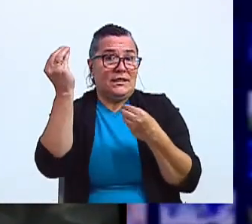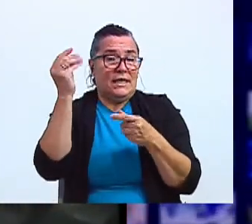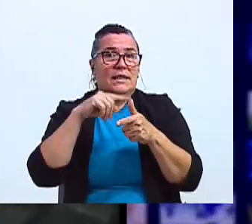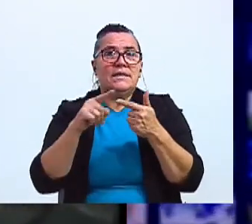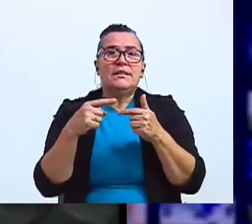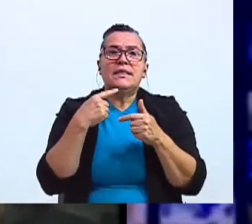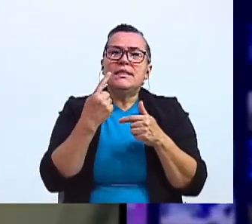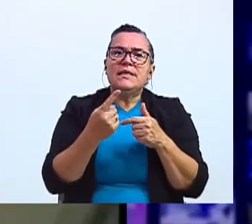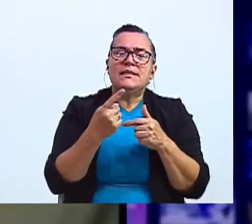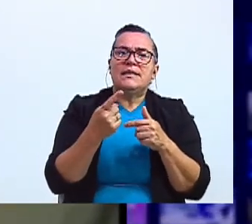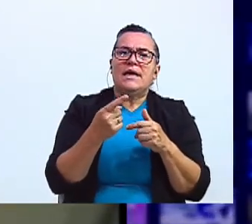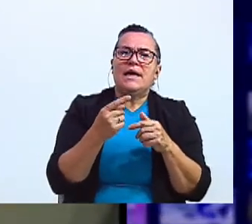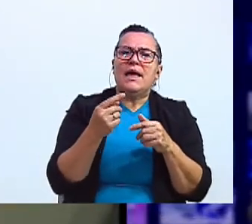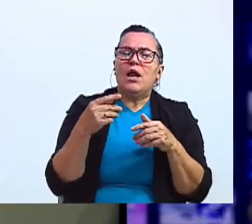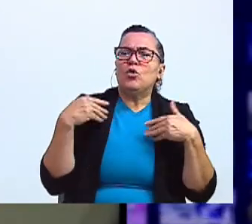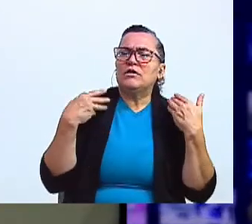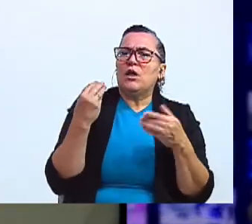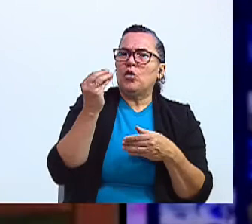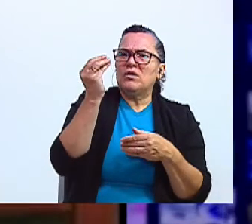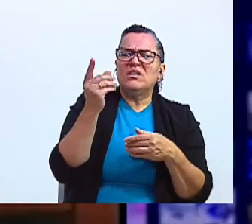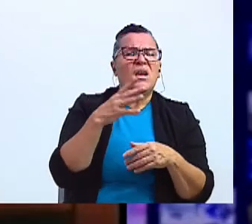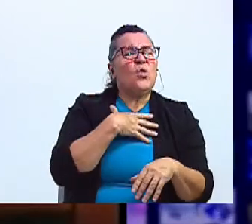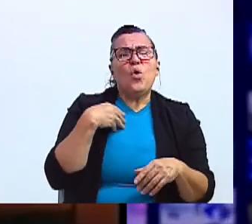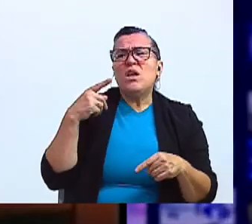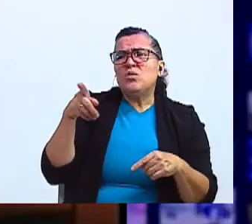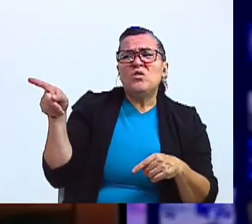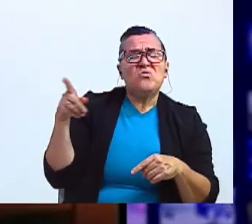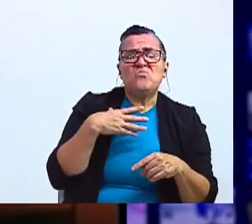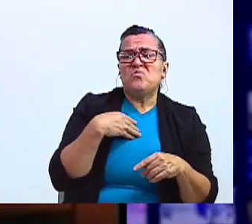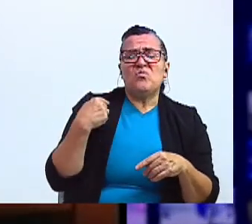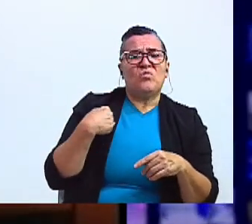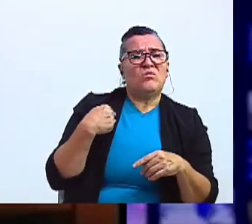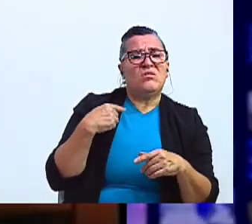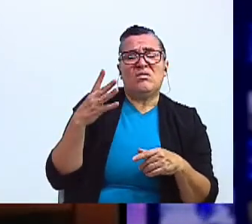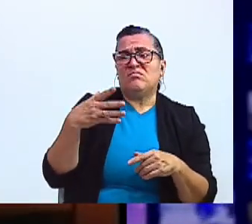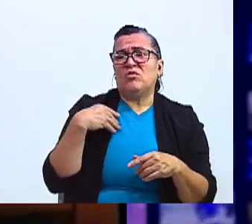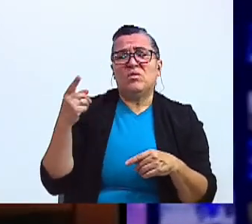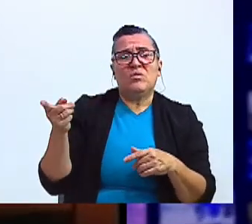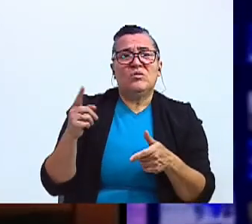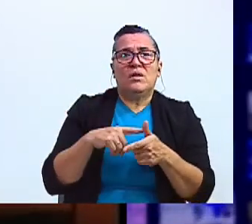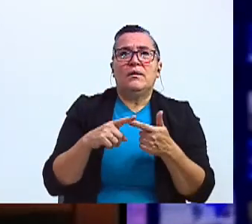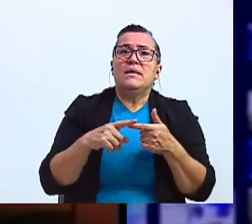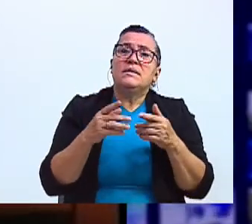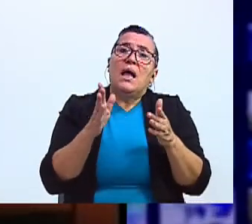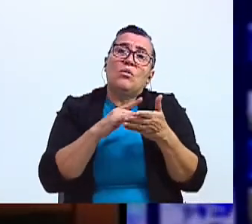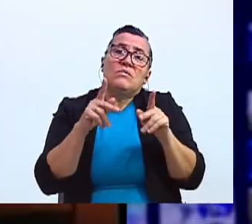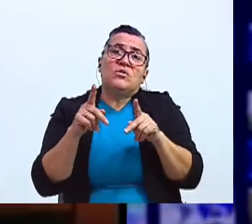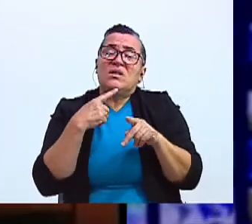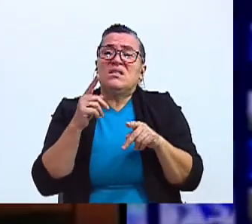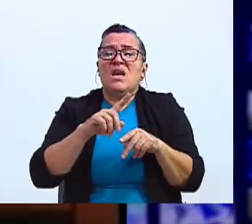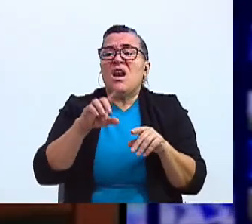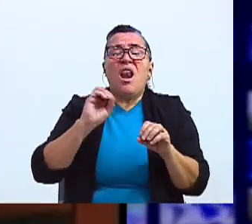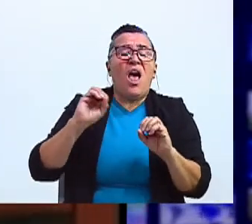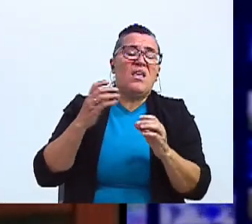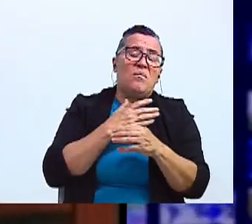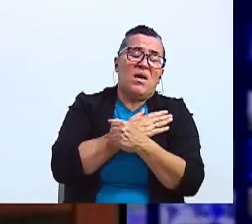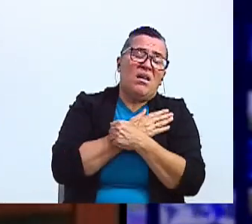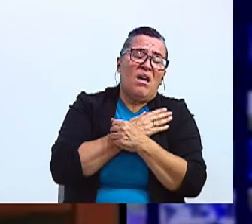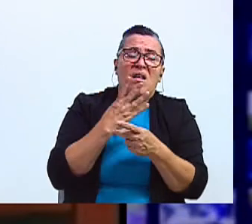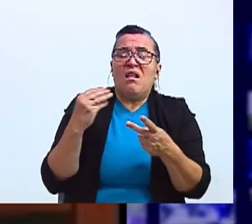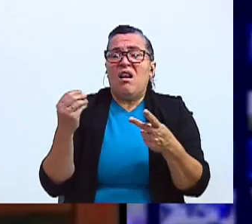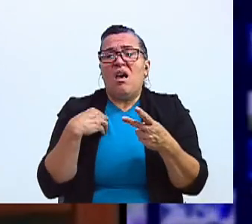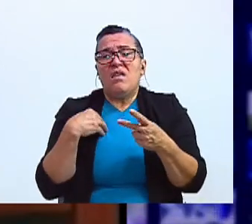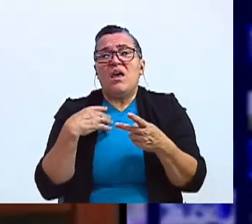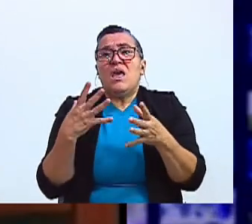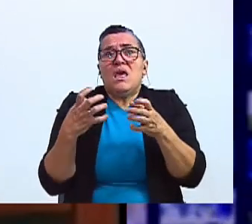often hears teens say, "No one likes me." I would say there's such a difference between no one likes me and I want to be popular. I mean, I want to be